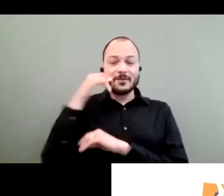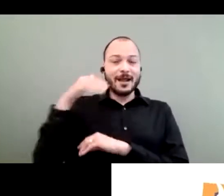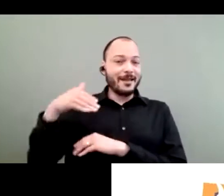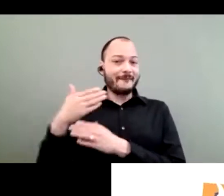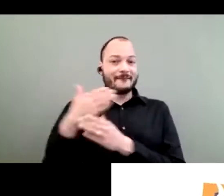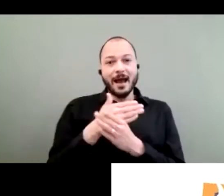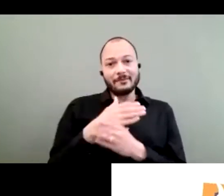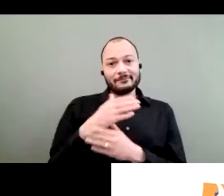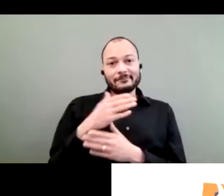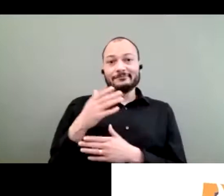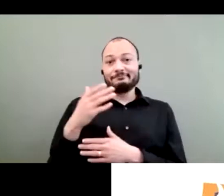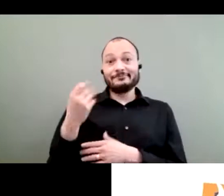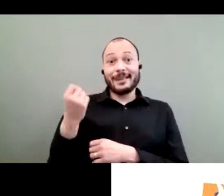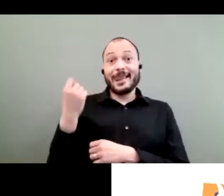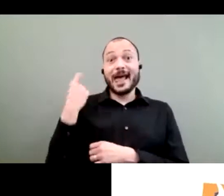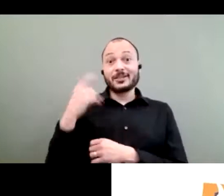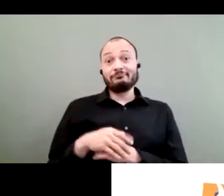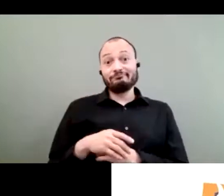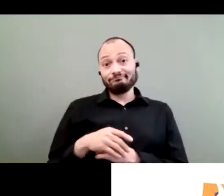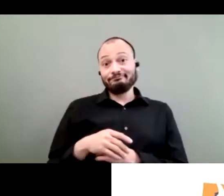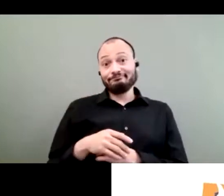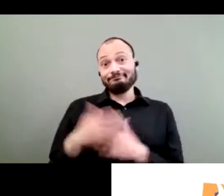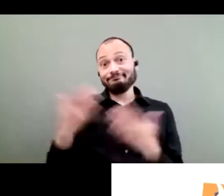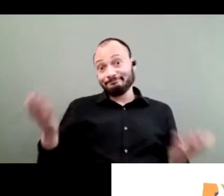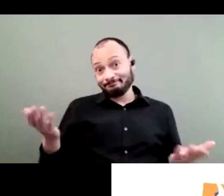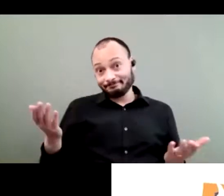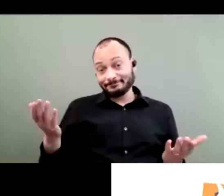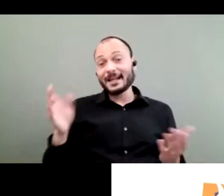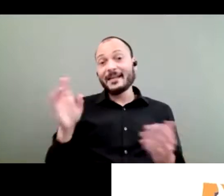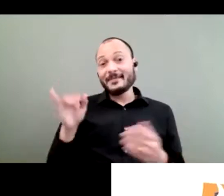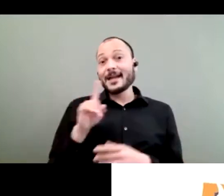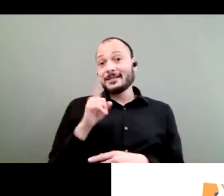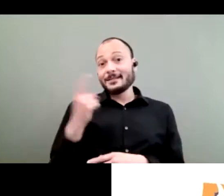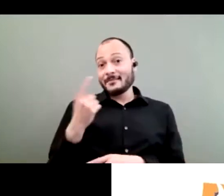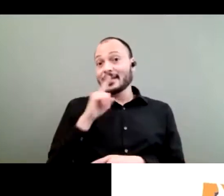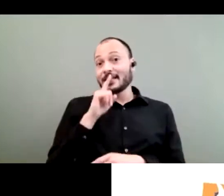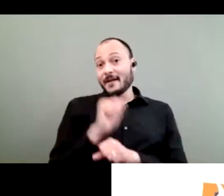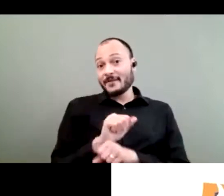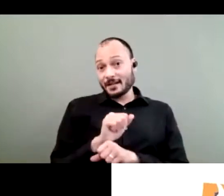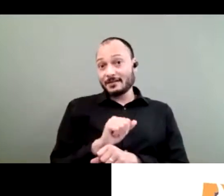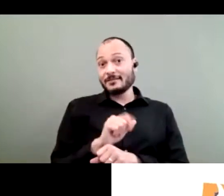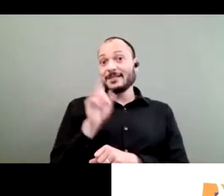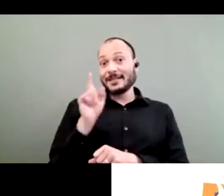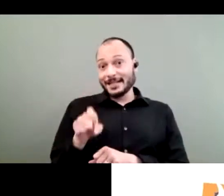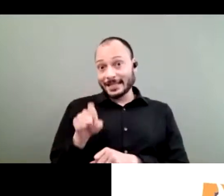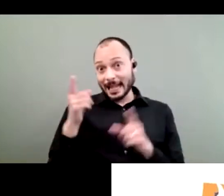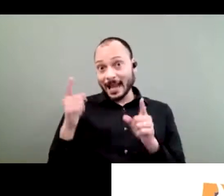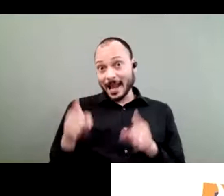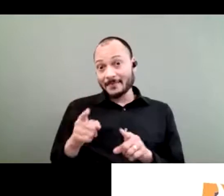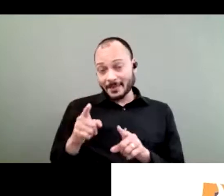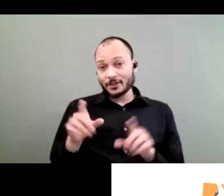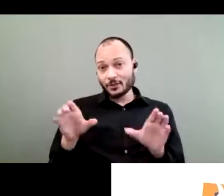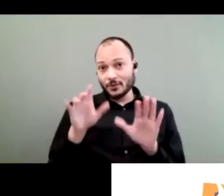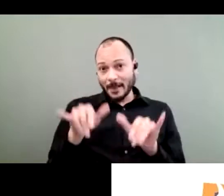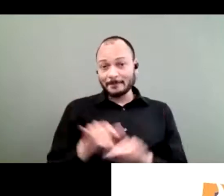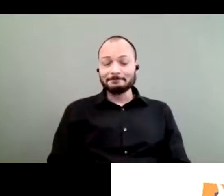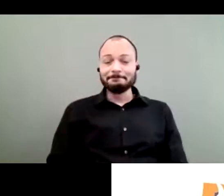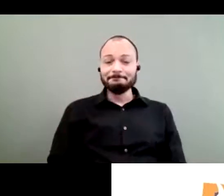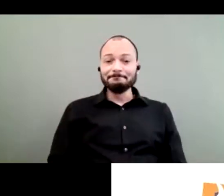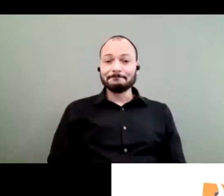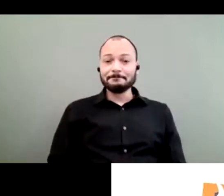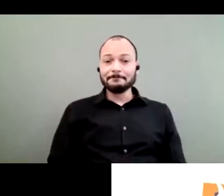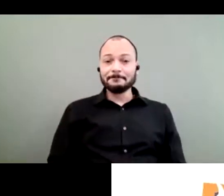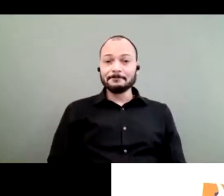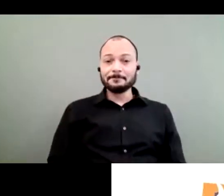this past year, that's something that definitely will need to be done to be able to do that. Hello,